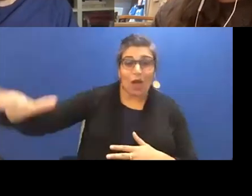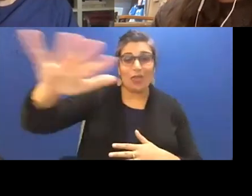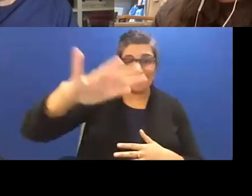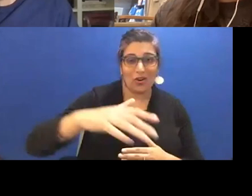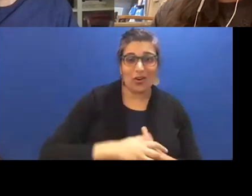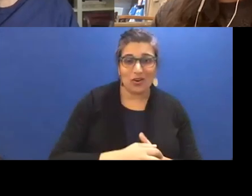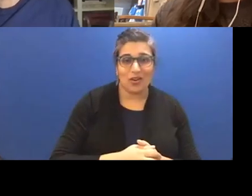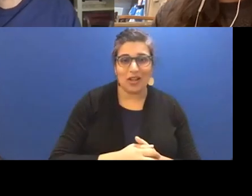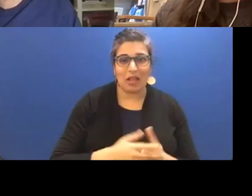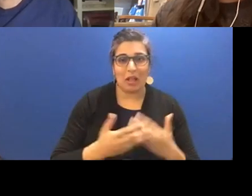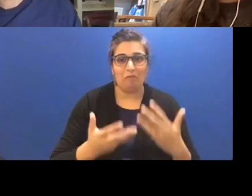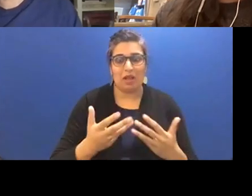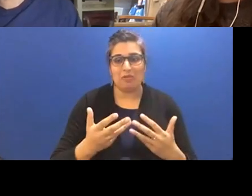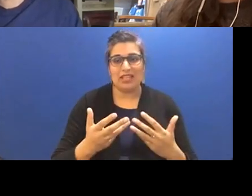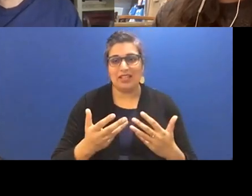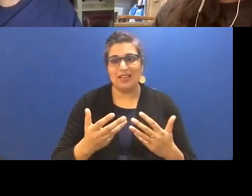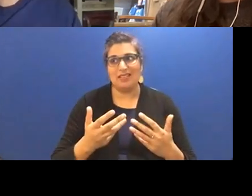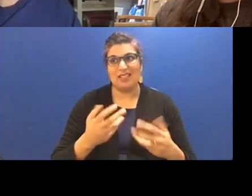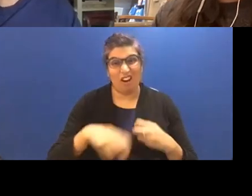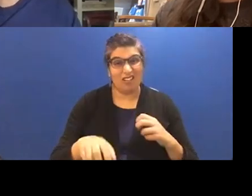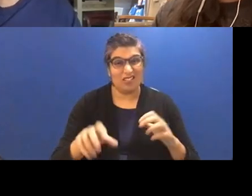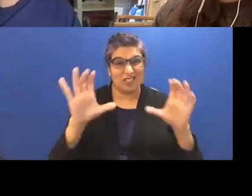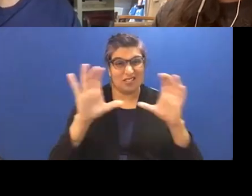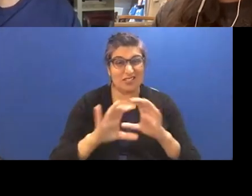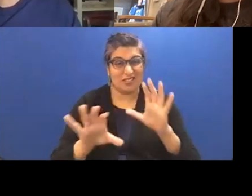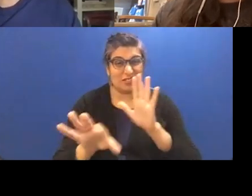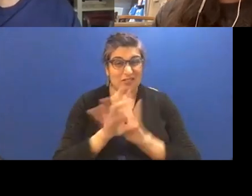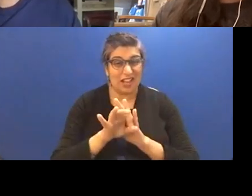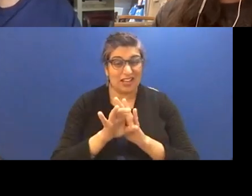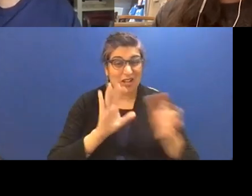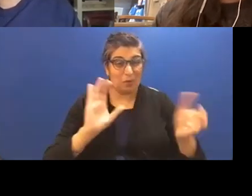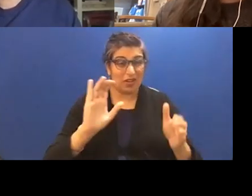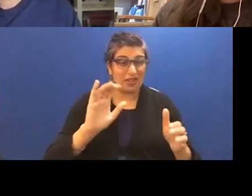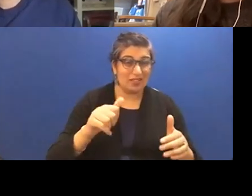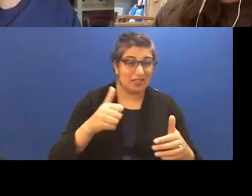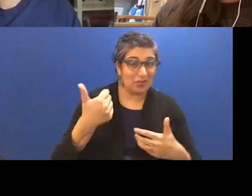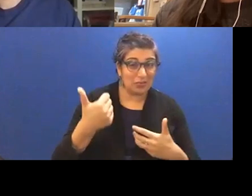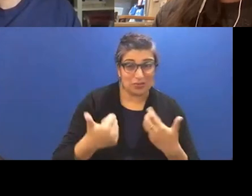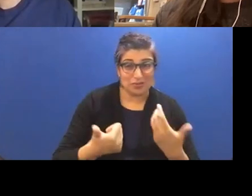It might be harder to find for some than others.